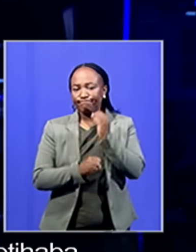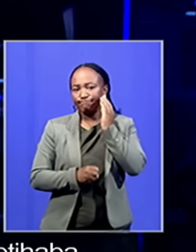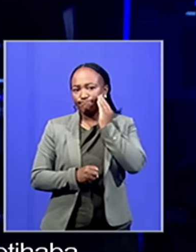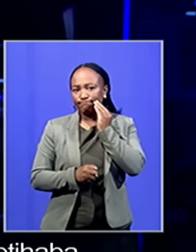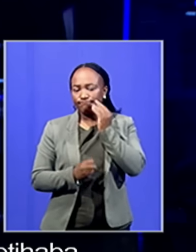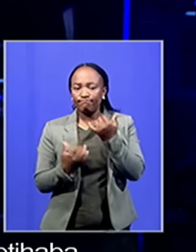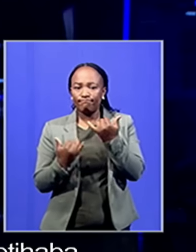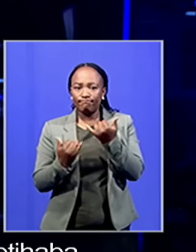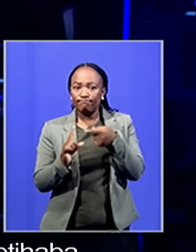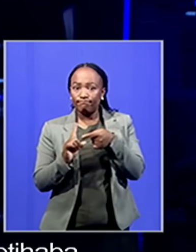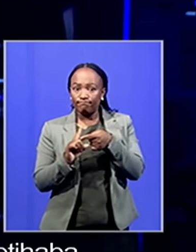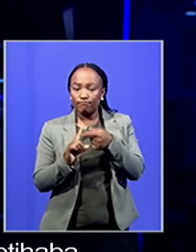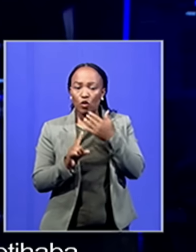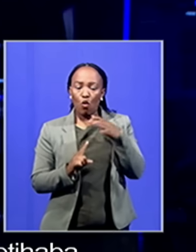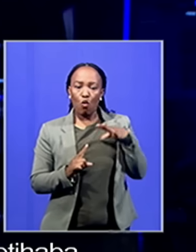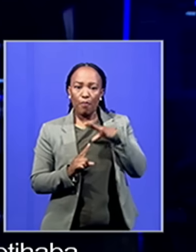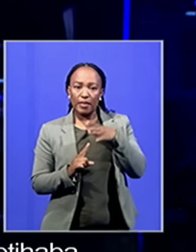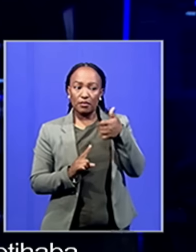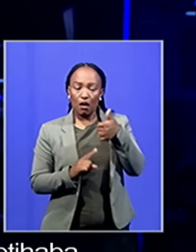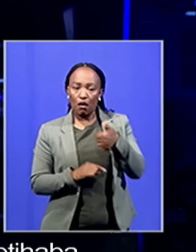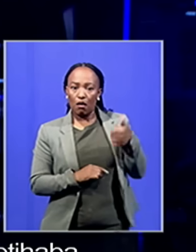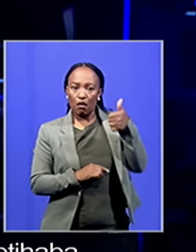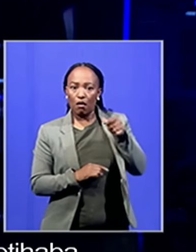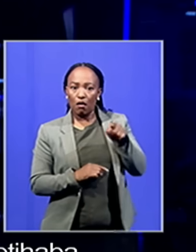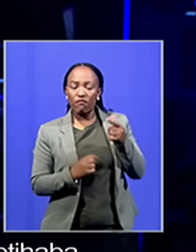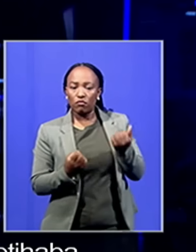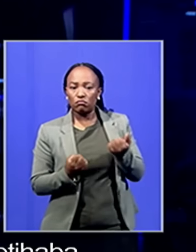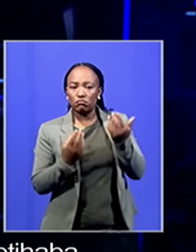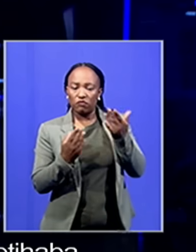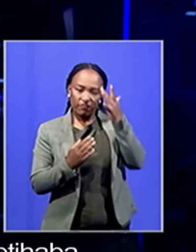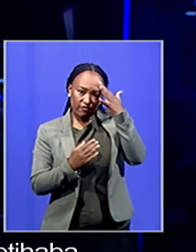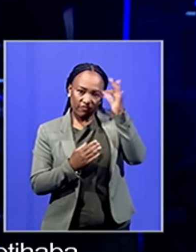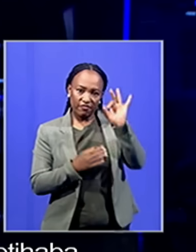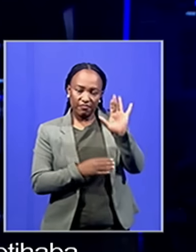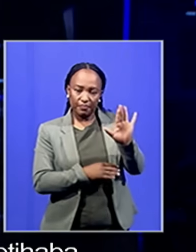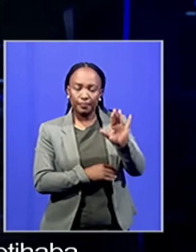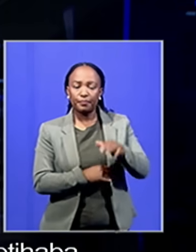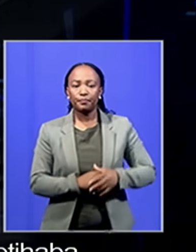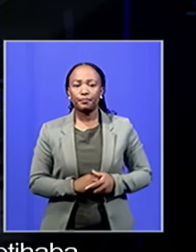ha jwale ke molaodi e moholo komisheneng ya ditshebeletso tsa mmuso.